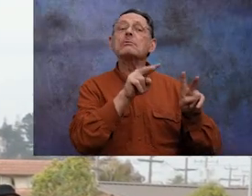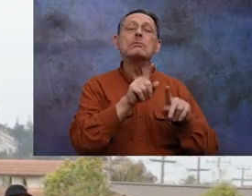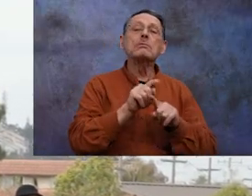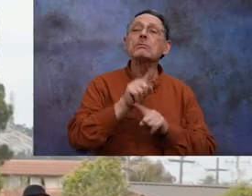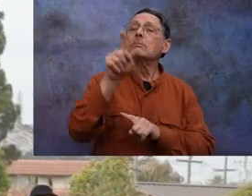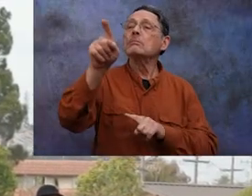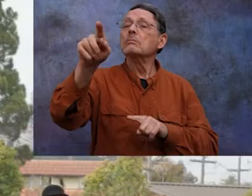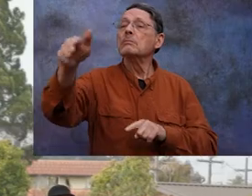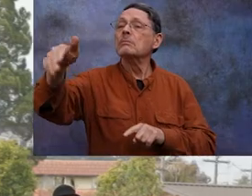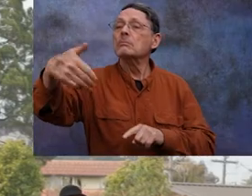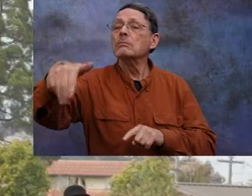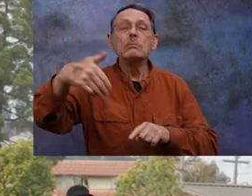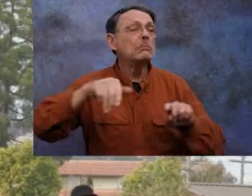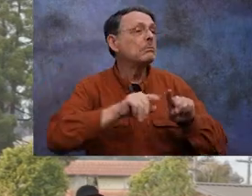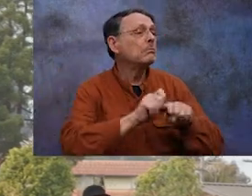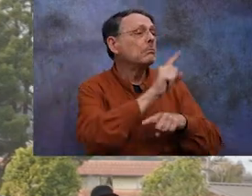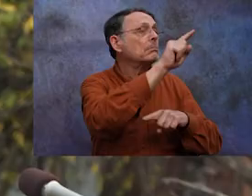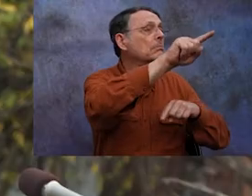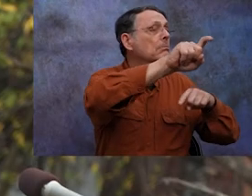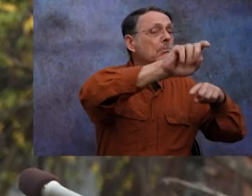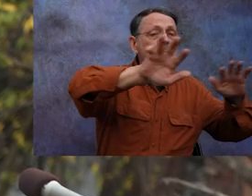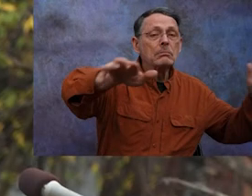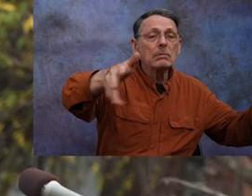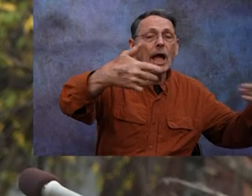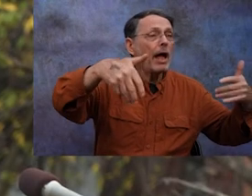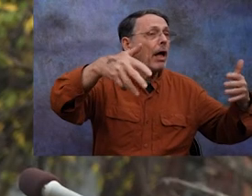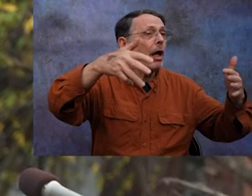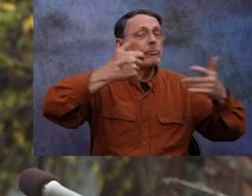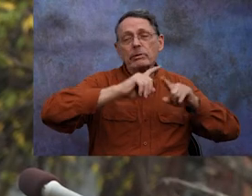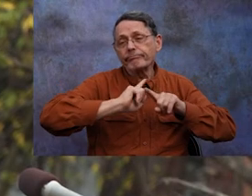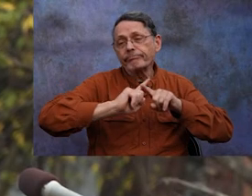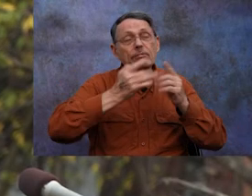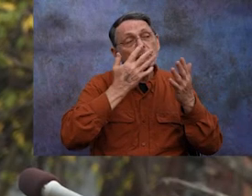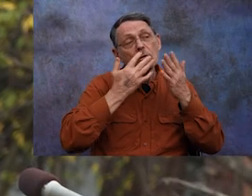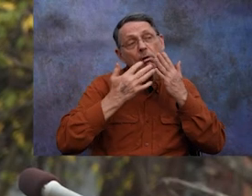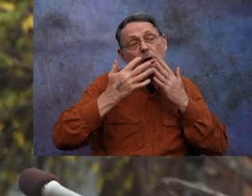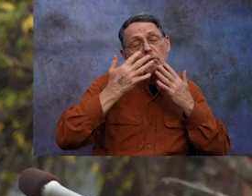gathering the colors. She is watching